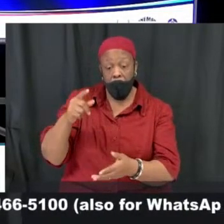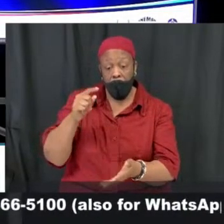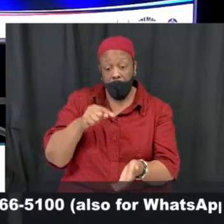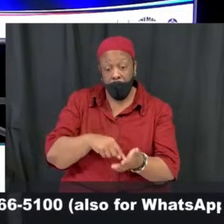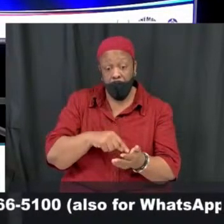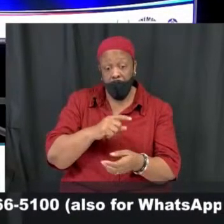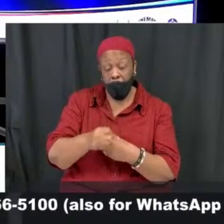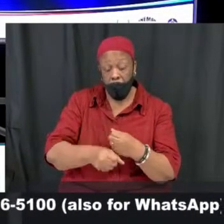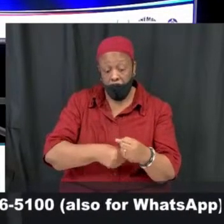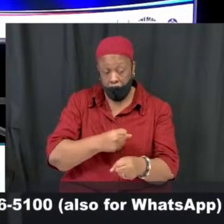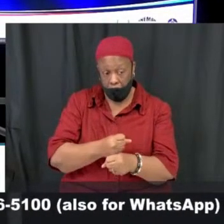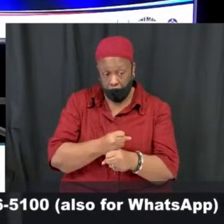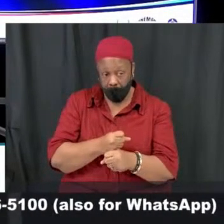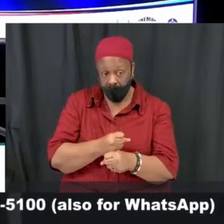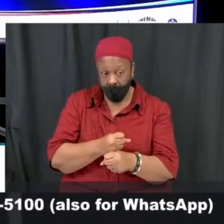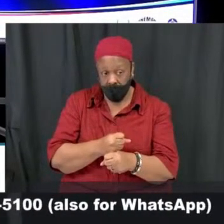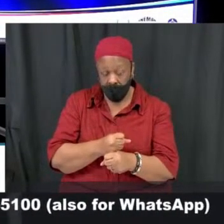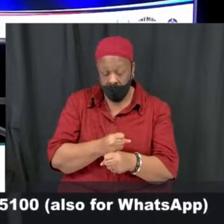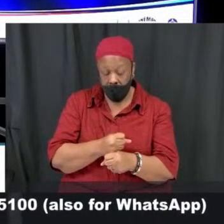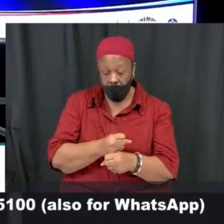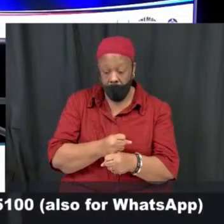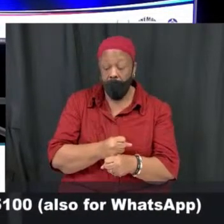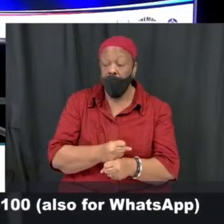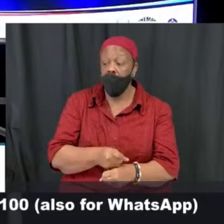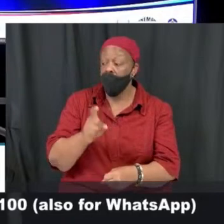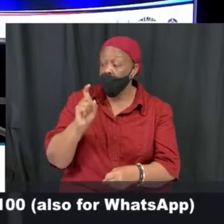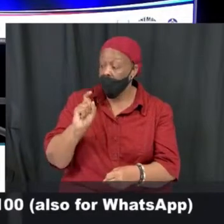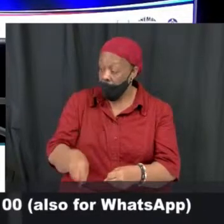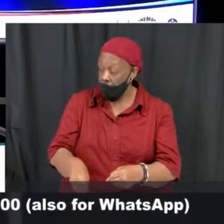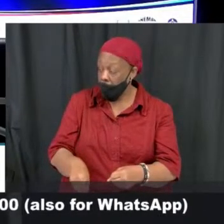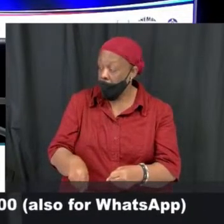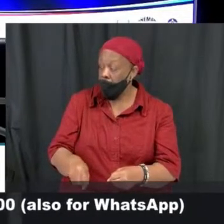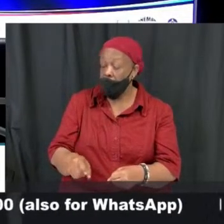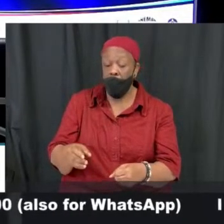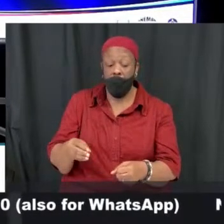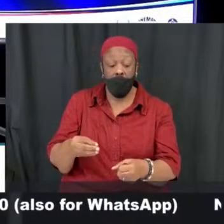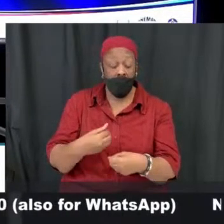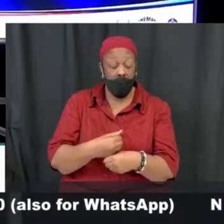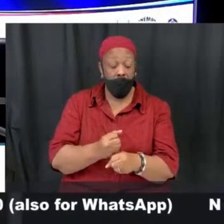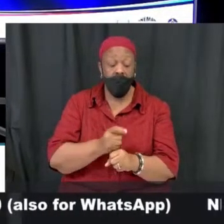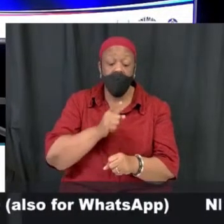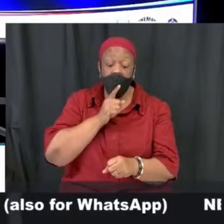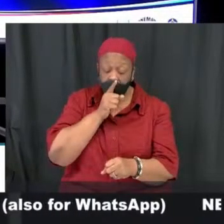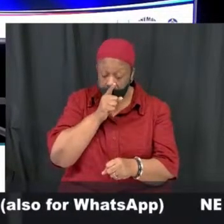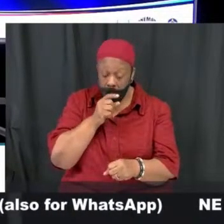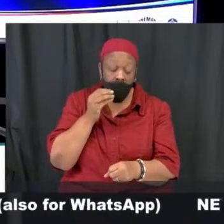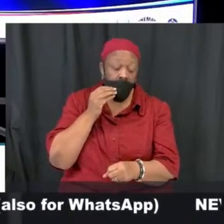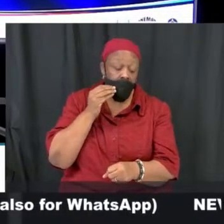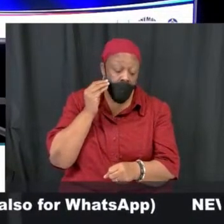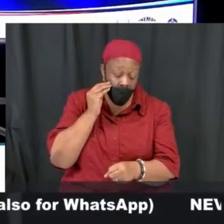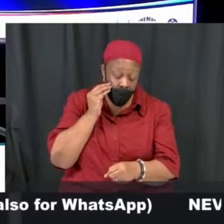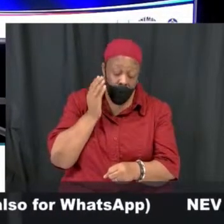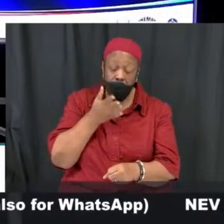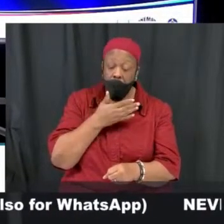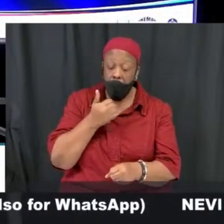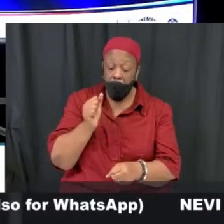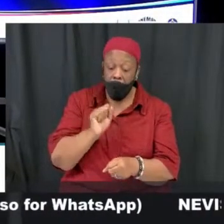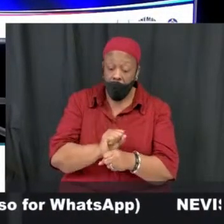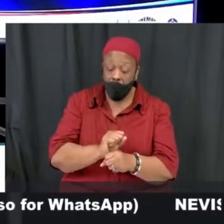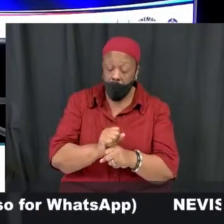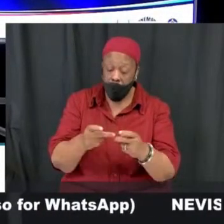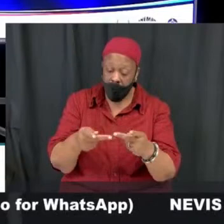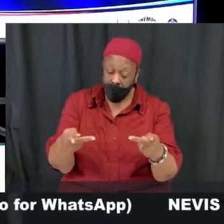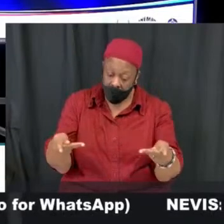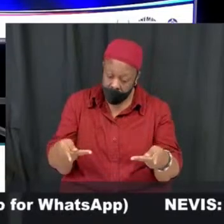do the necessary to begin your personal preparations for your homes and your workplaces. Case